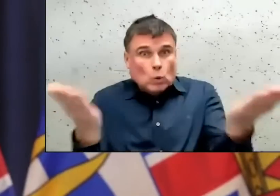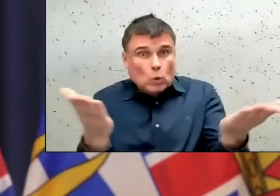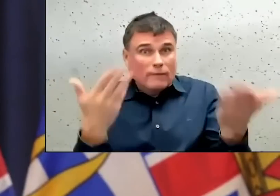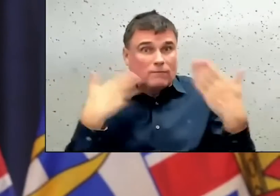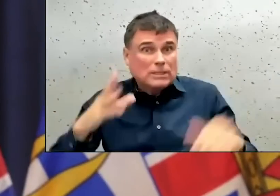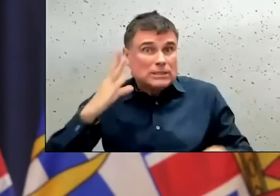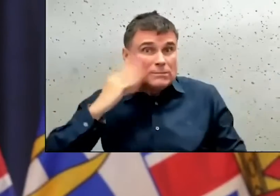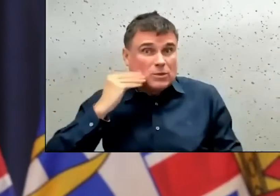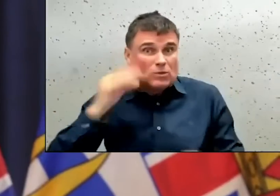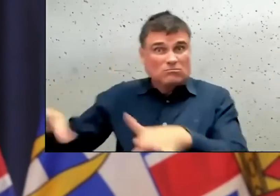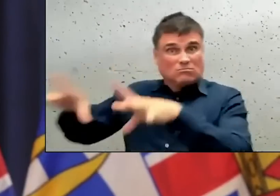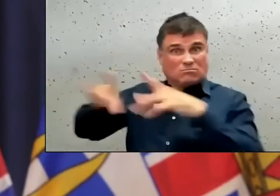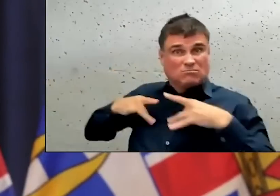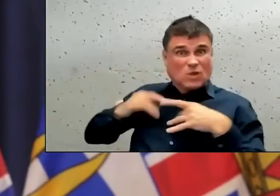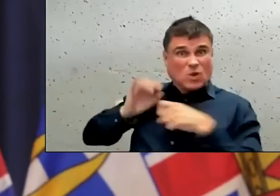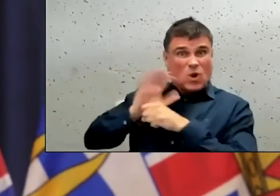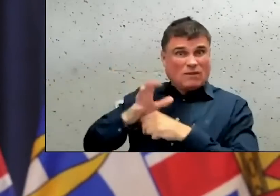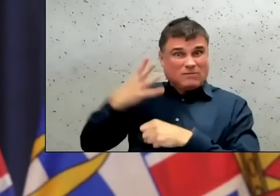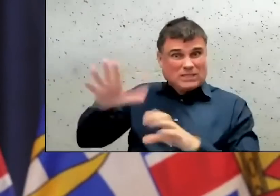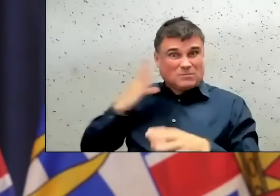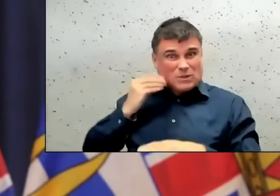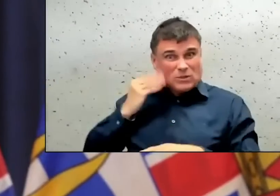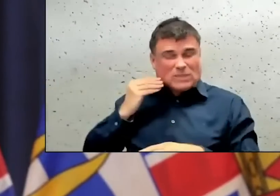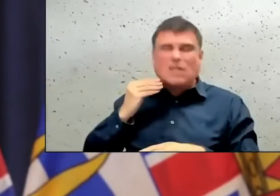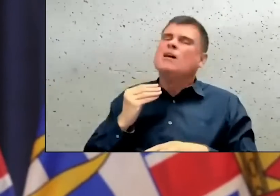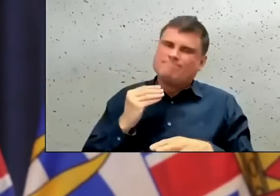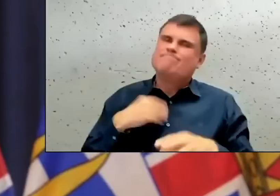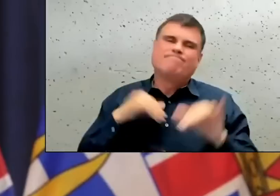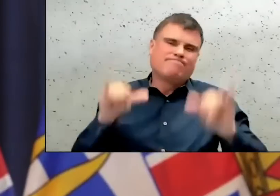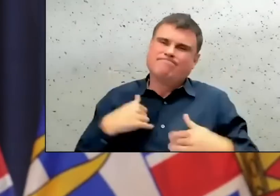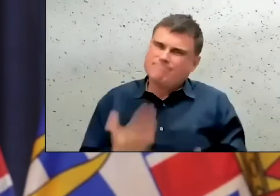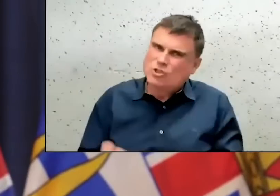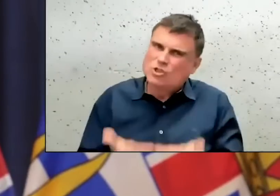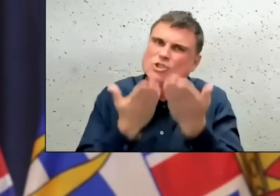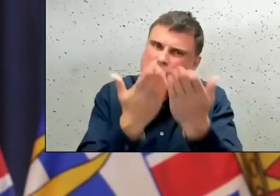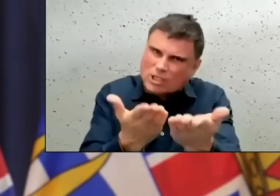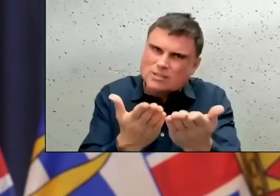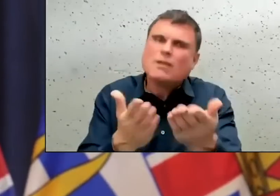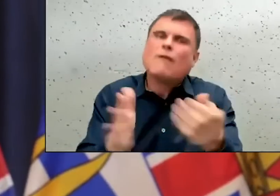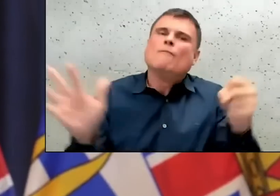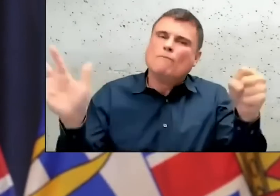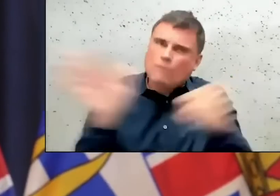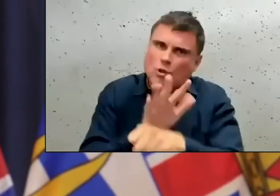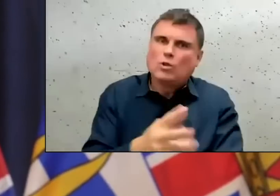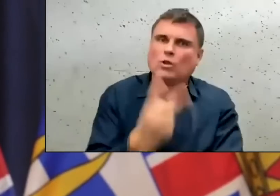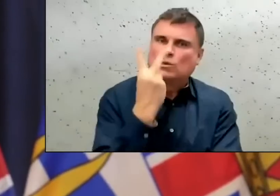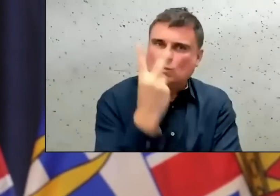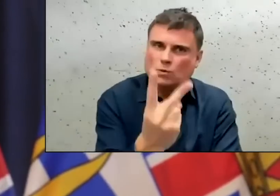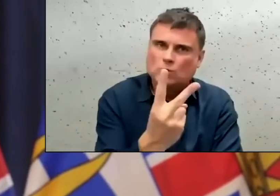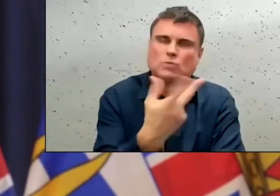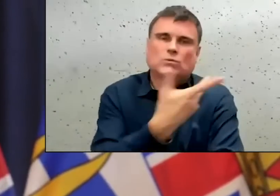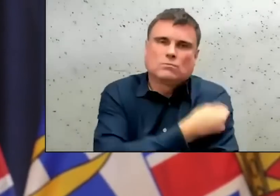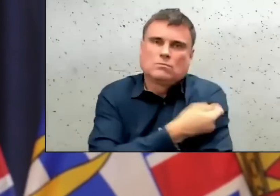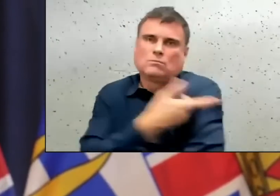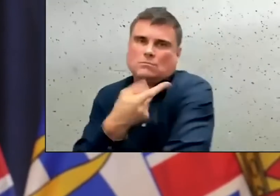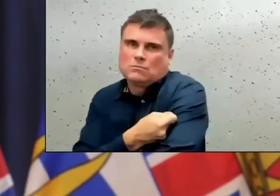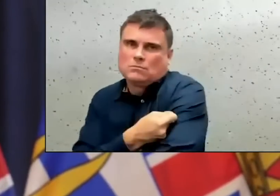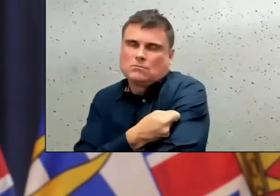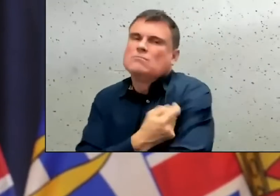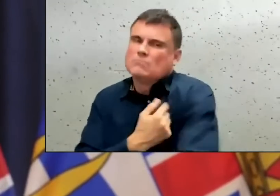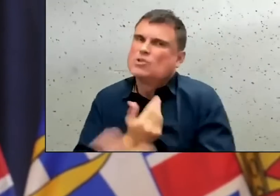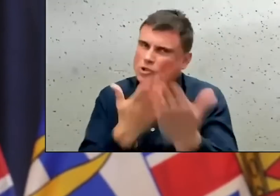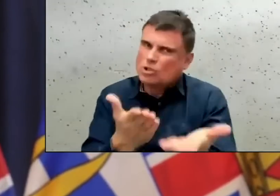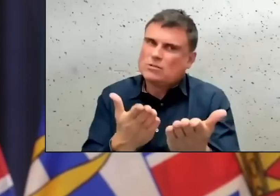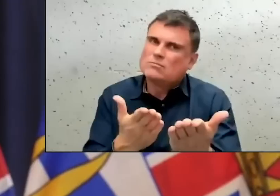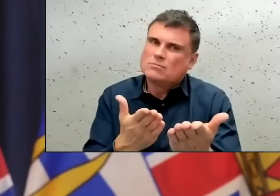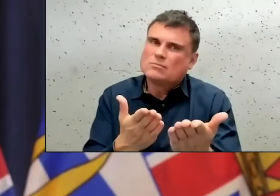still recommended that you receive a full dose, a full series of any of the vaccines that are approved for use here in